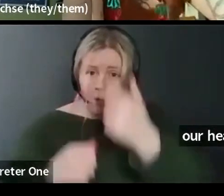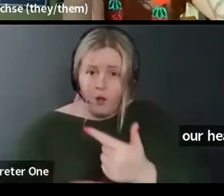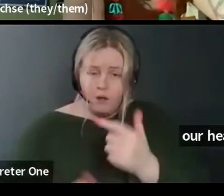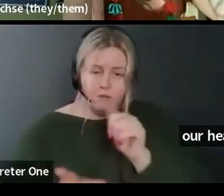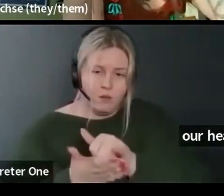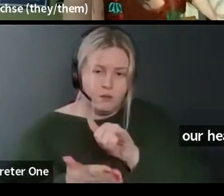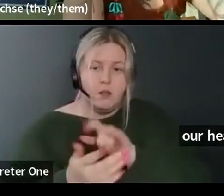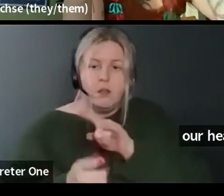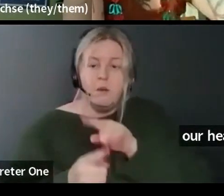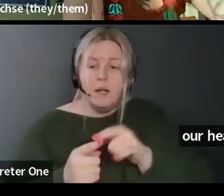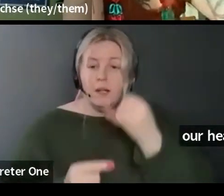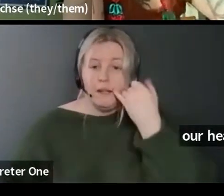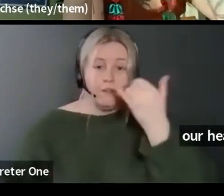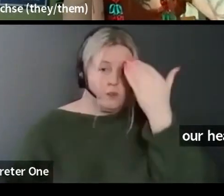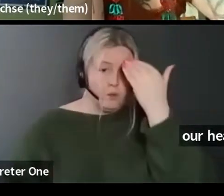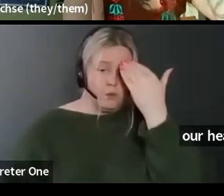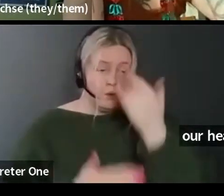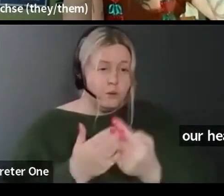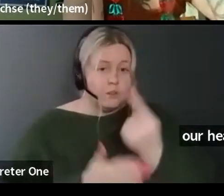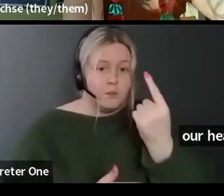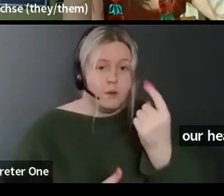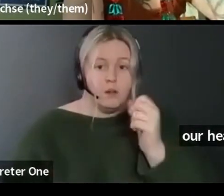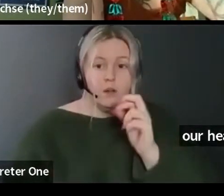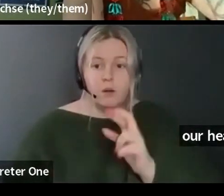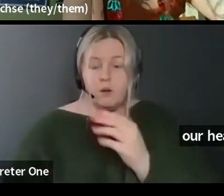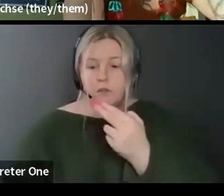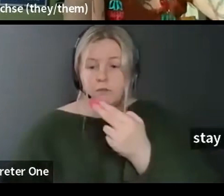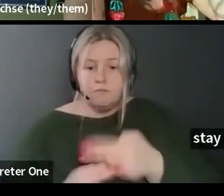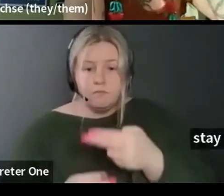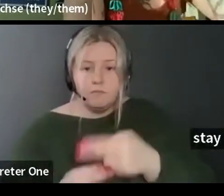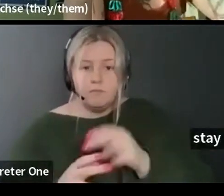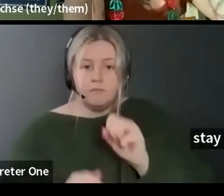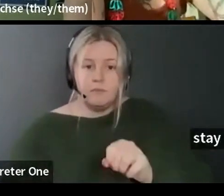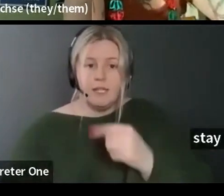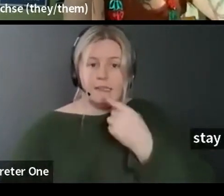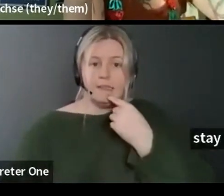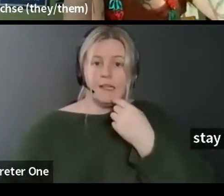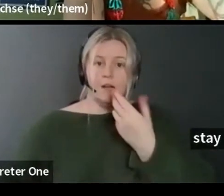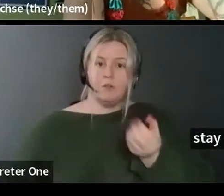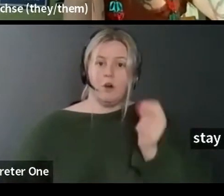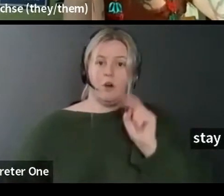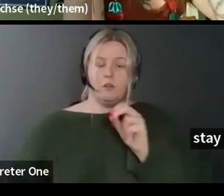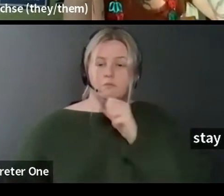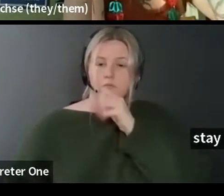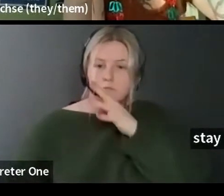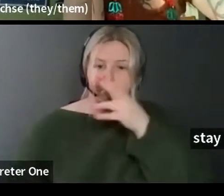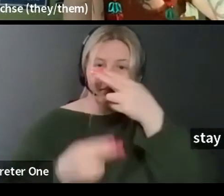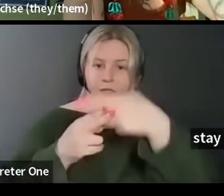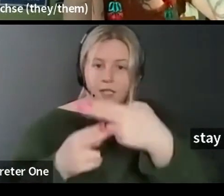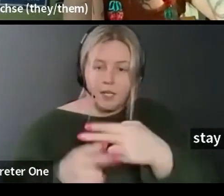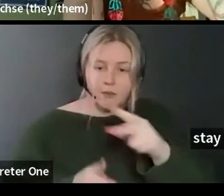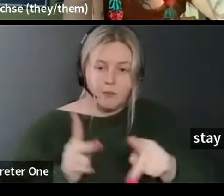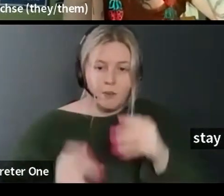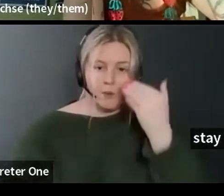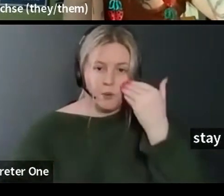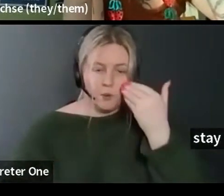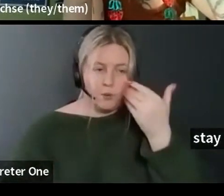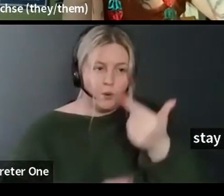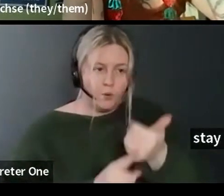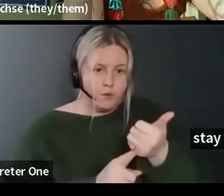folks can like know some names, maybe like unmute yourselves and like maybe like say some names of folks who you know like have